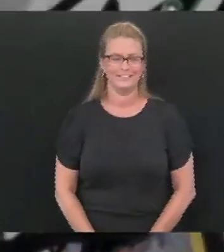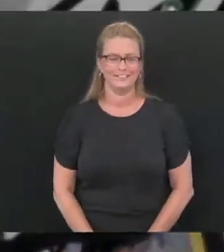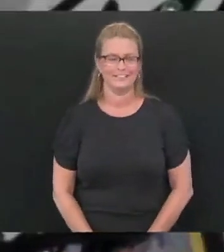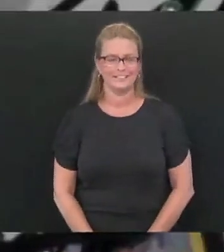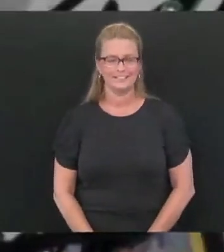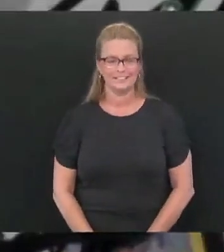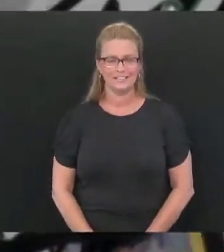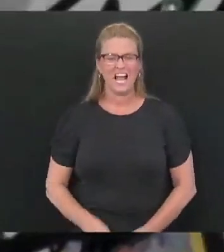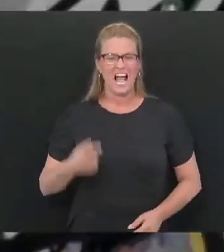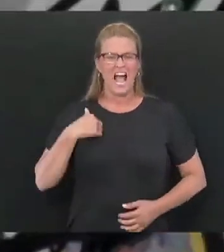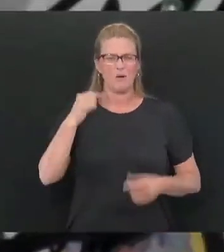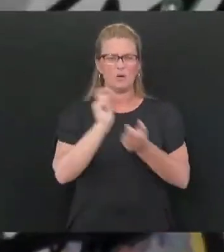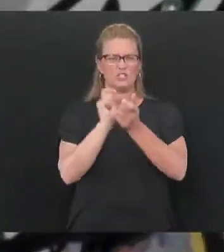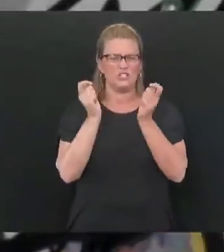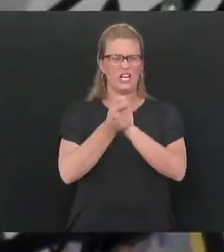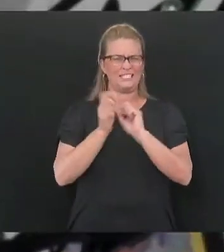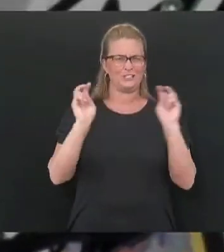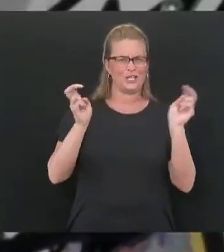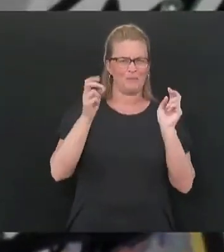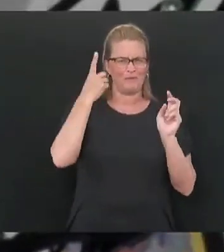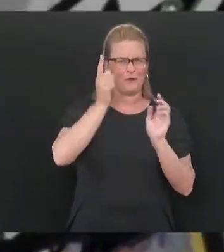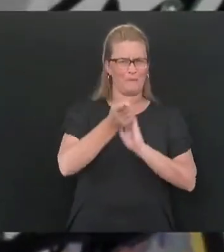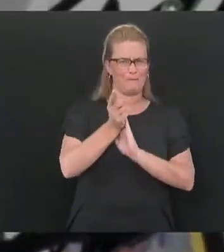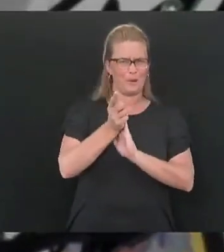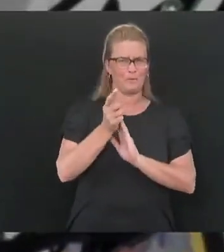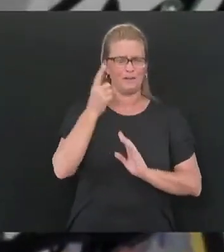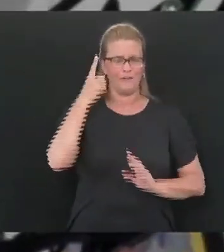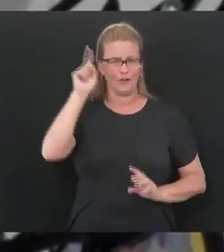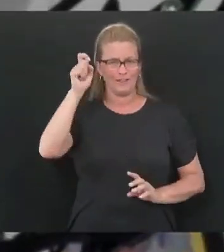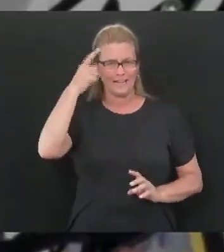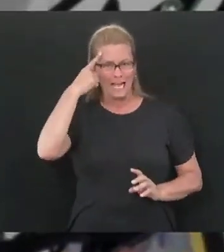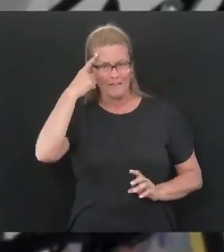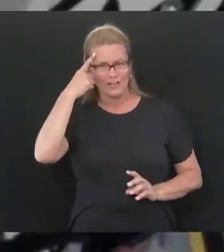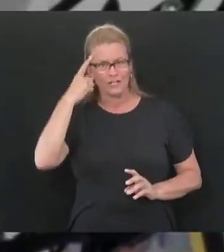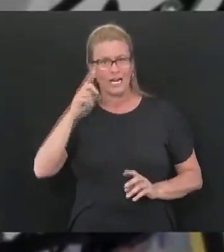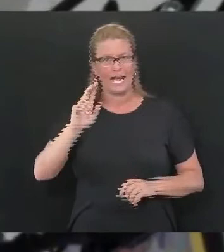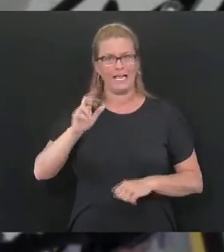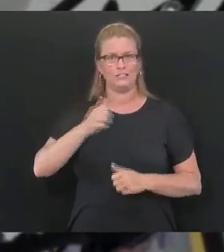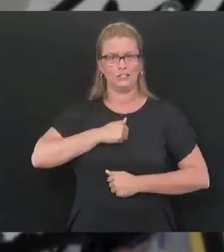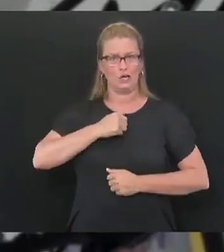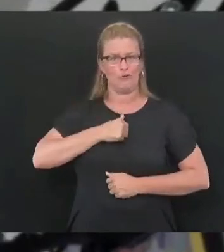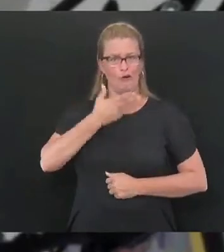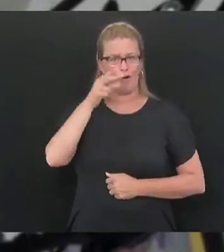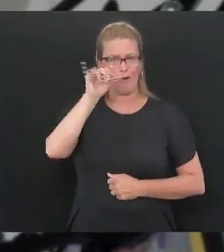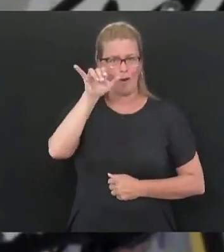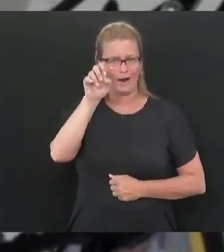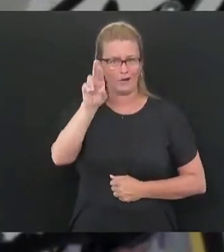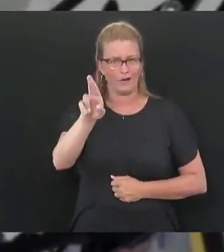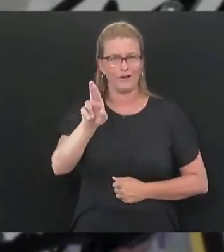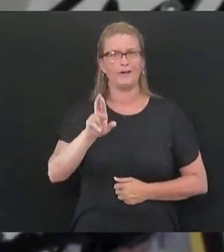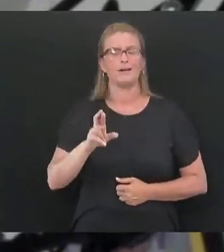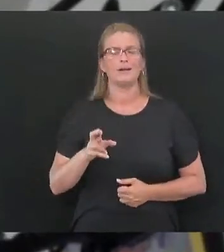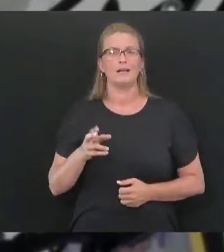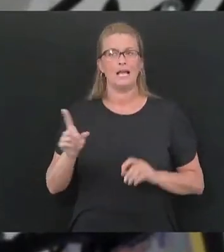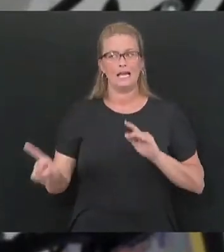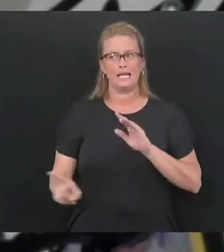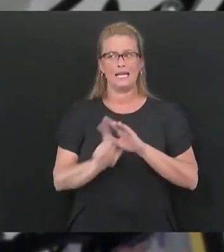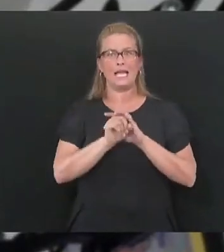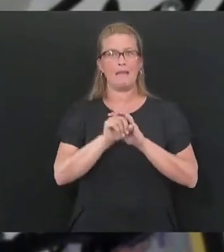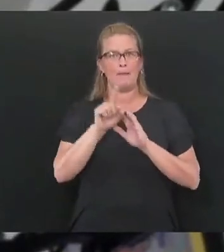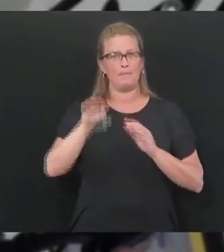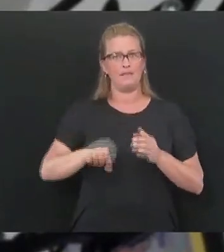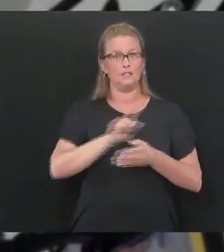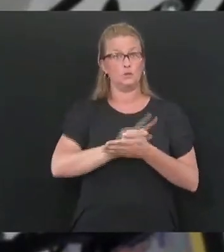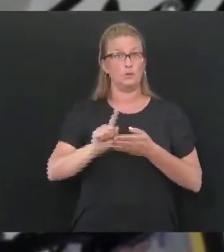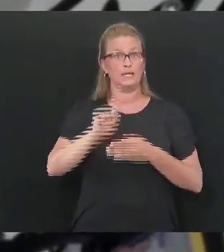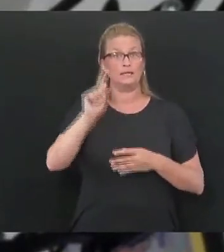change up the topic for a moment, but this is for Governor Justice and Major General Hoyer. But it came out earlier this week that President